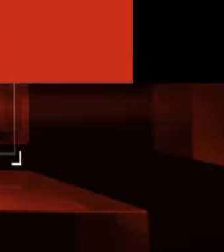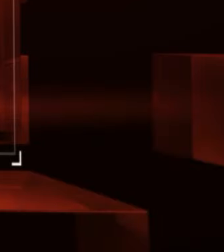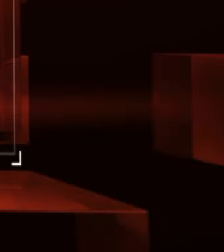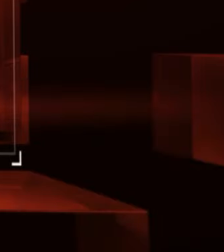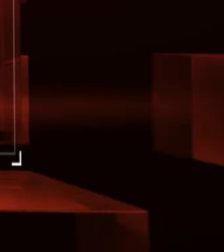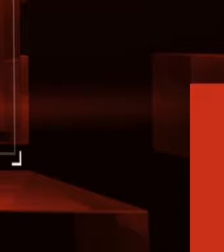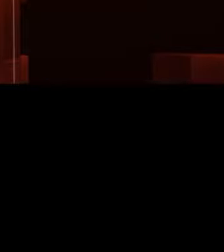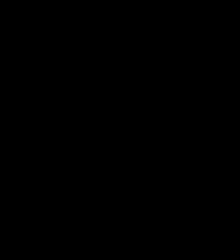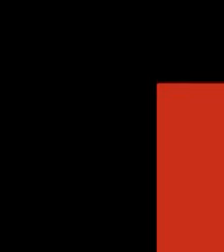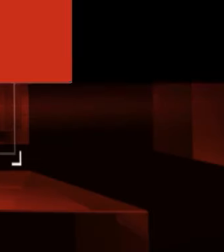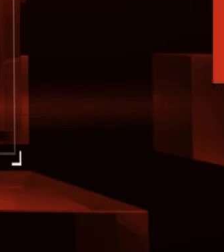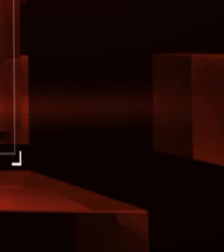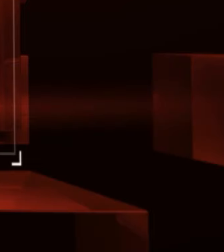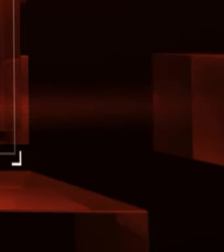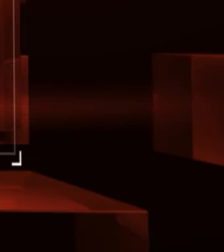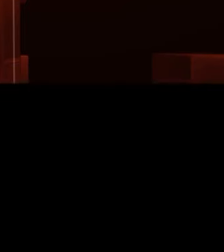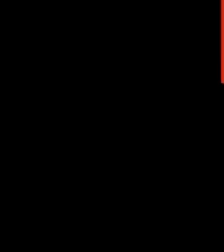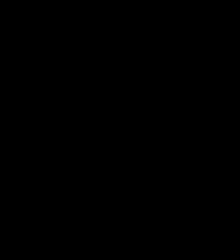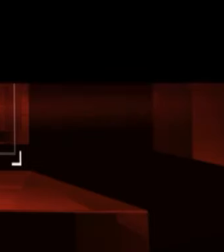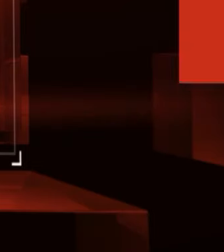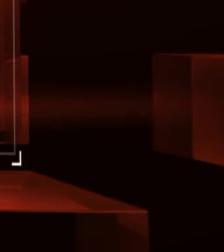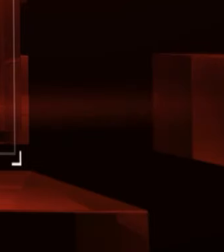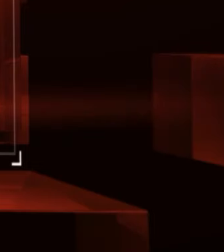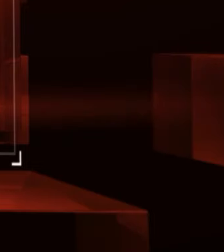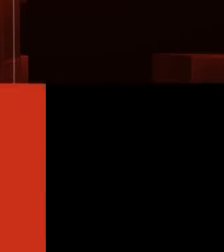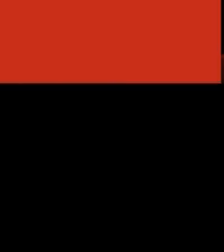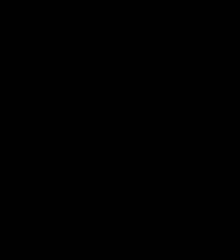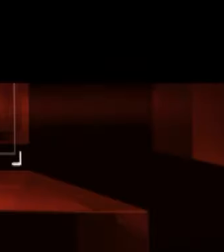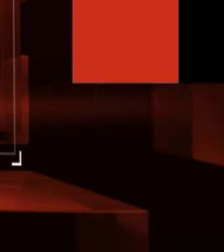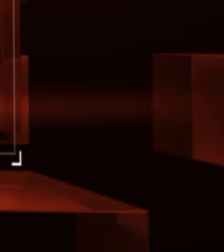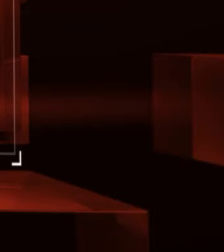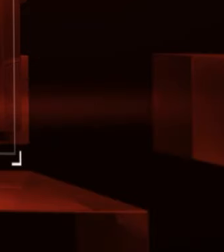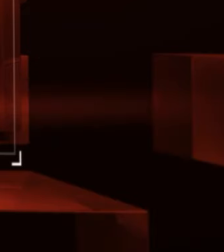Chinese investors urged to familiarize themselves with labor laws.